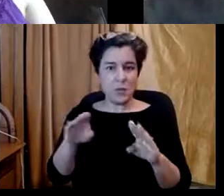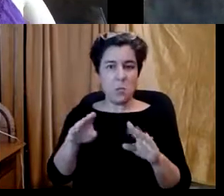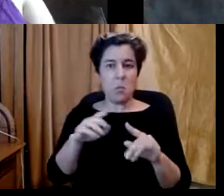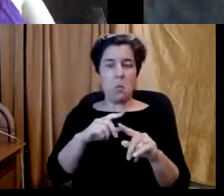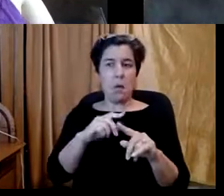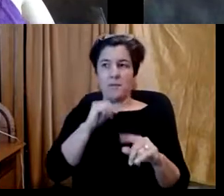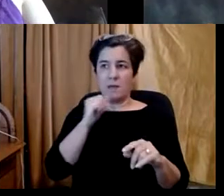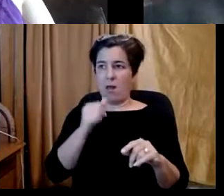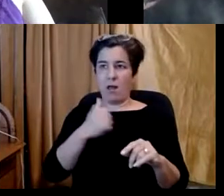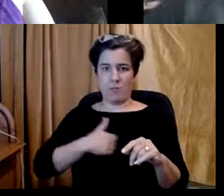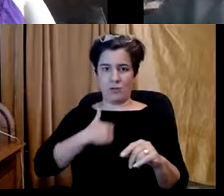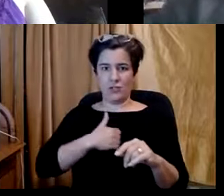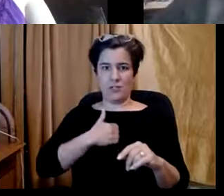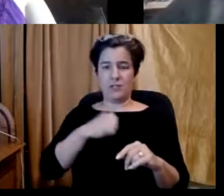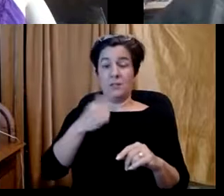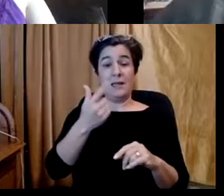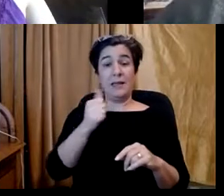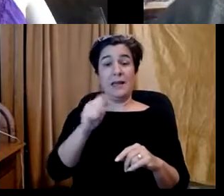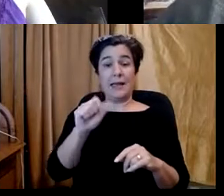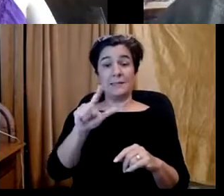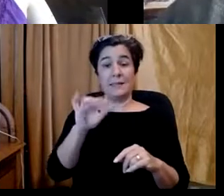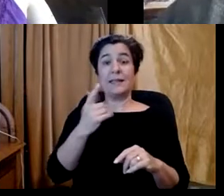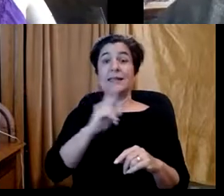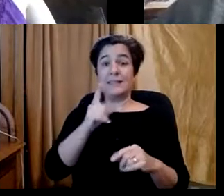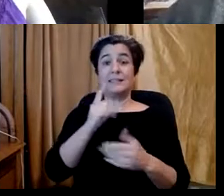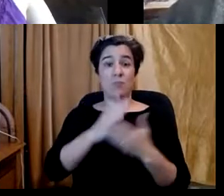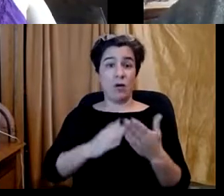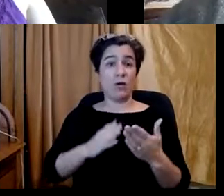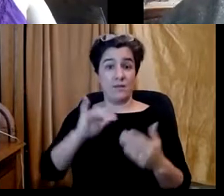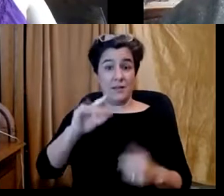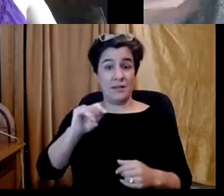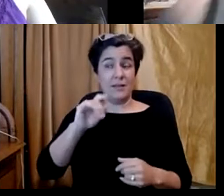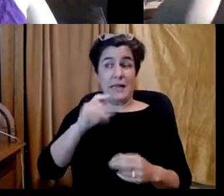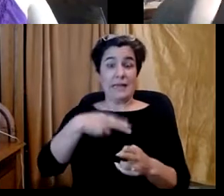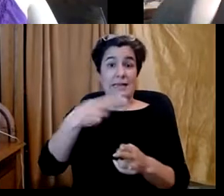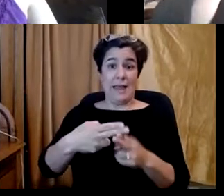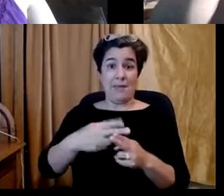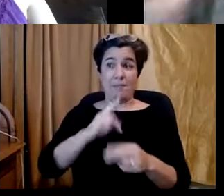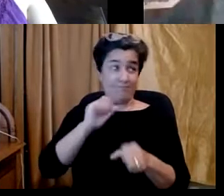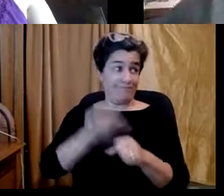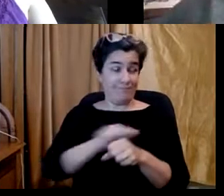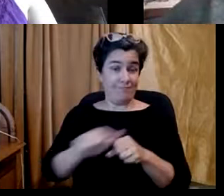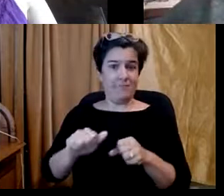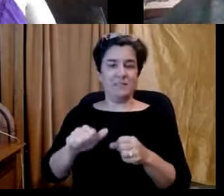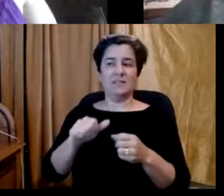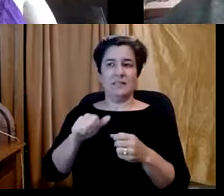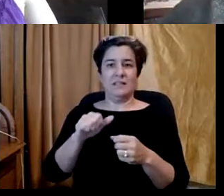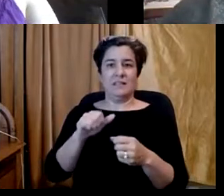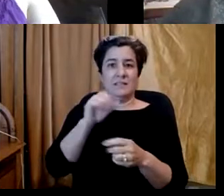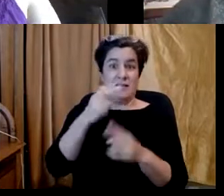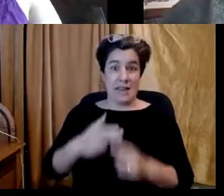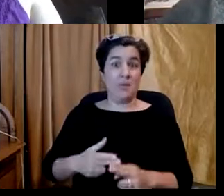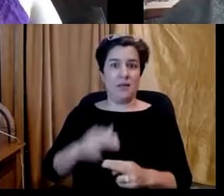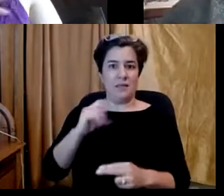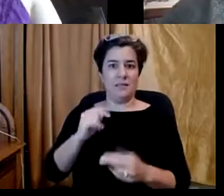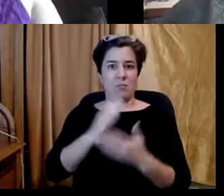Gaslighting is part of it. Just like naming reality as a form of gaslighting to me, and controlling. So then there's also a slippery